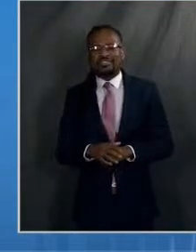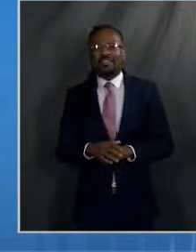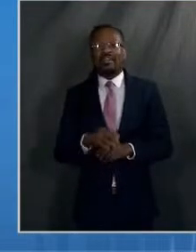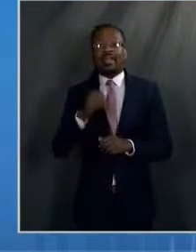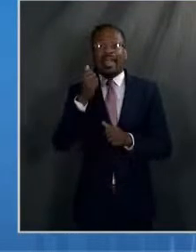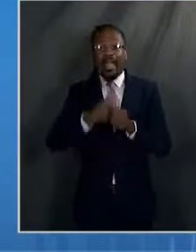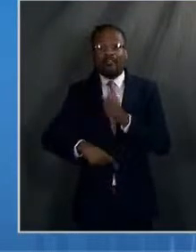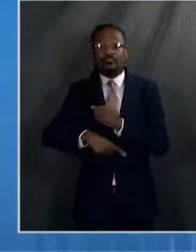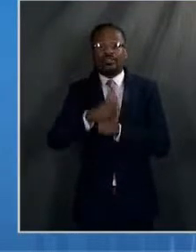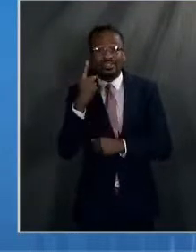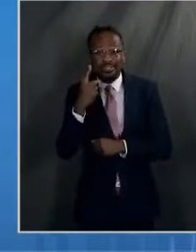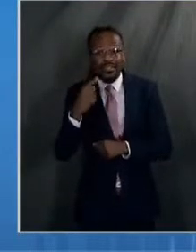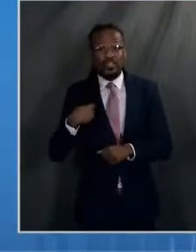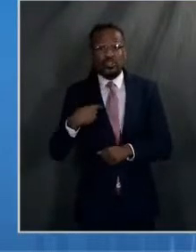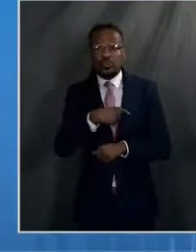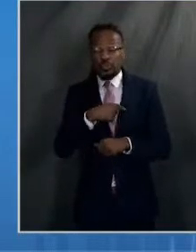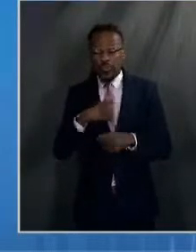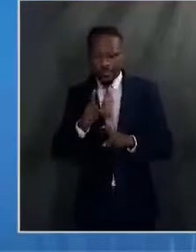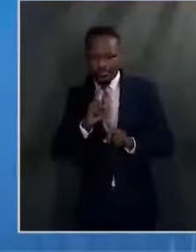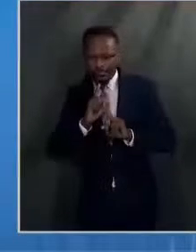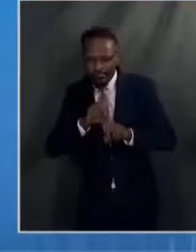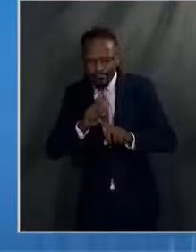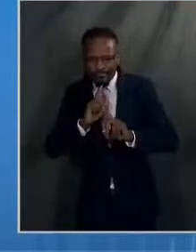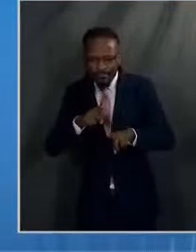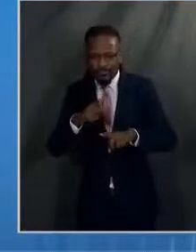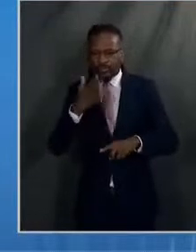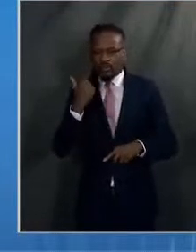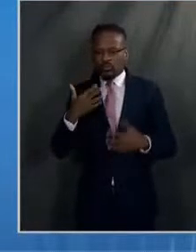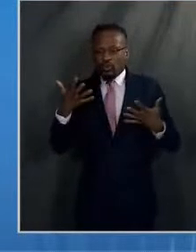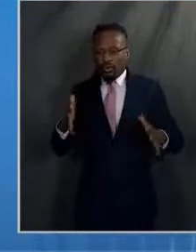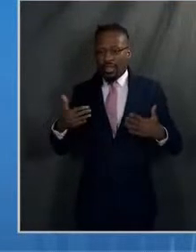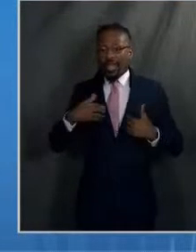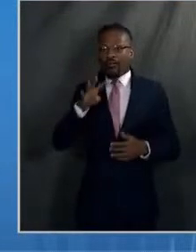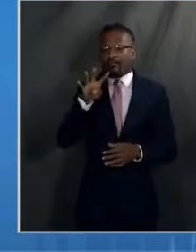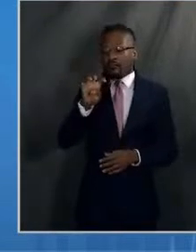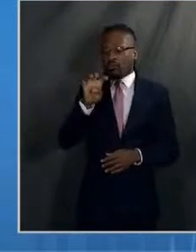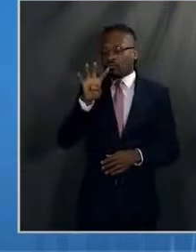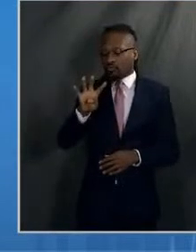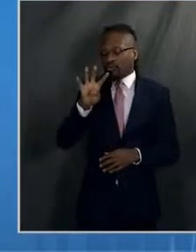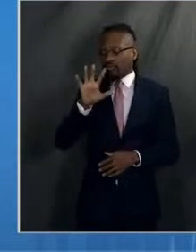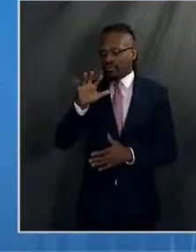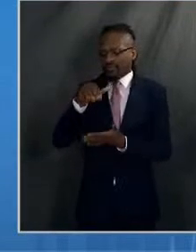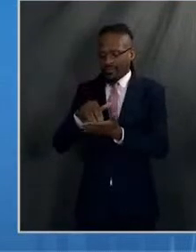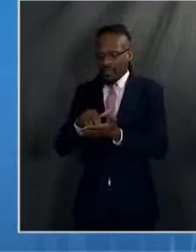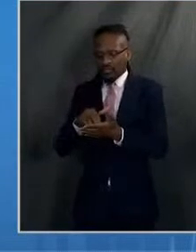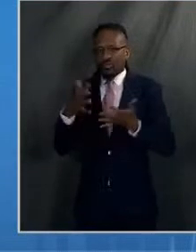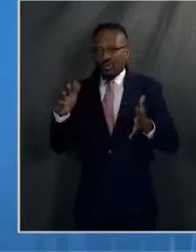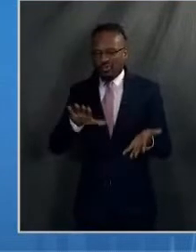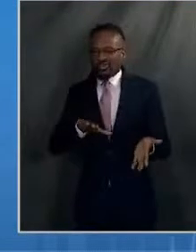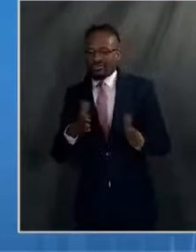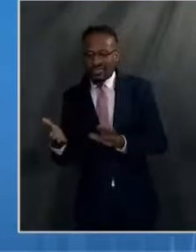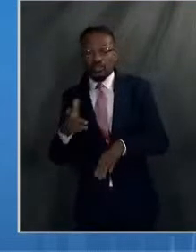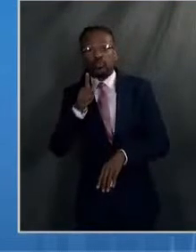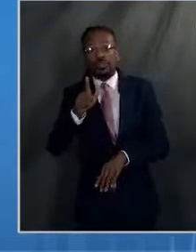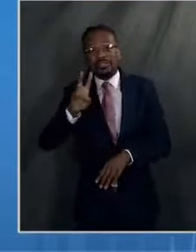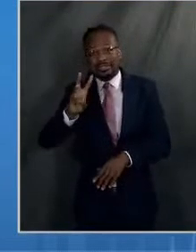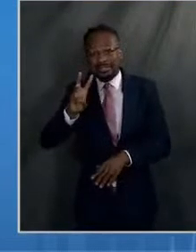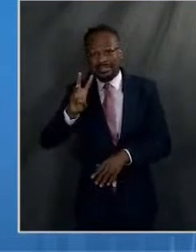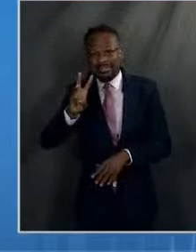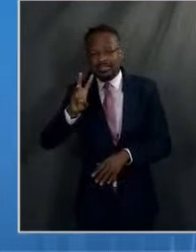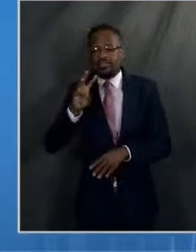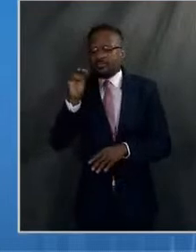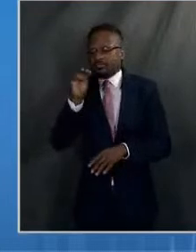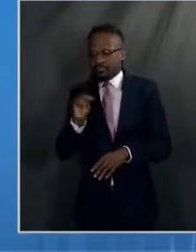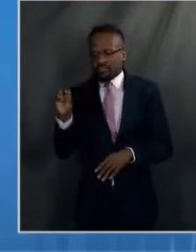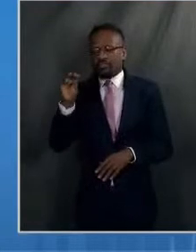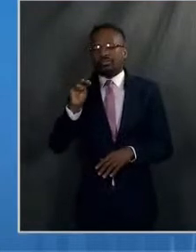than 440,000 fellow Americans who have died, 26 million Americans infected, and our